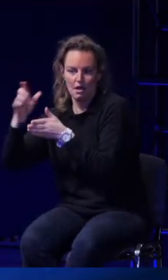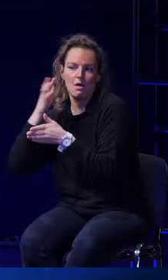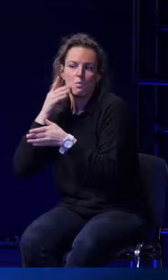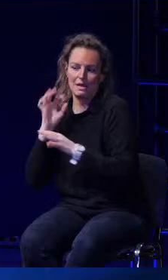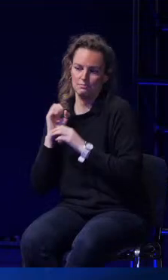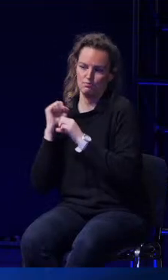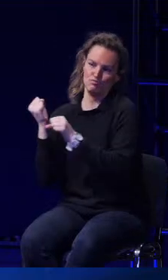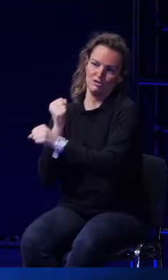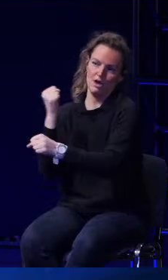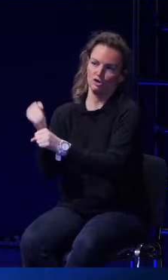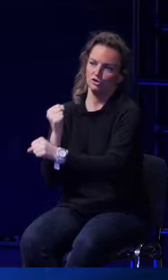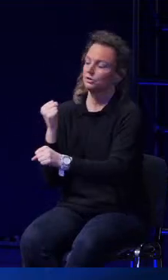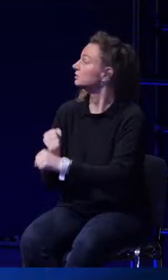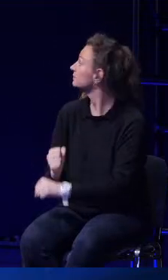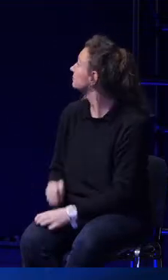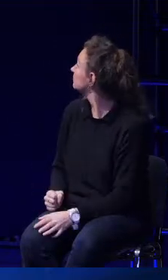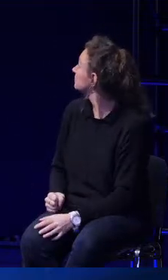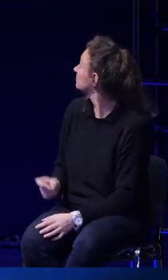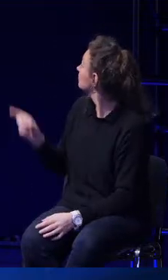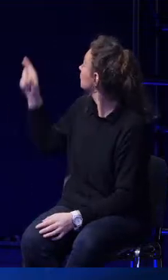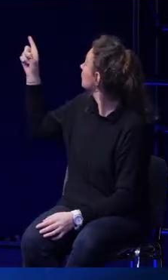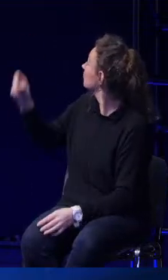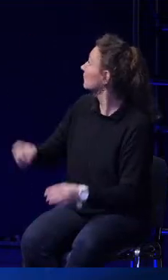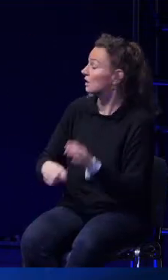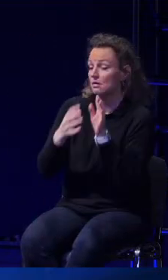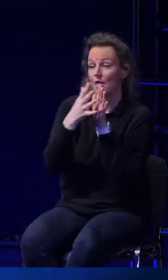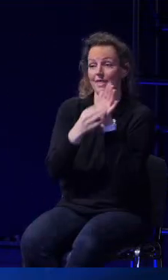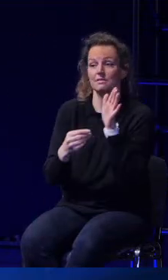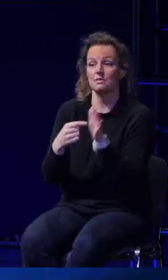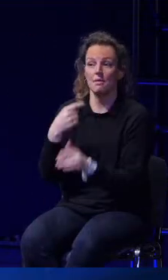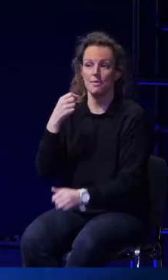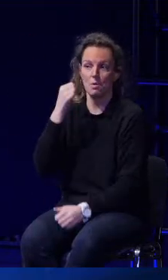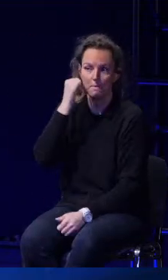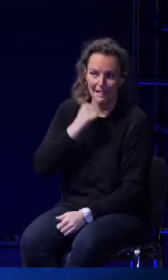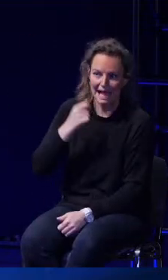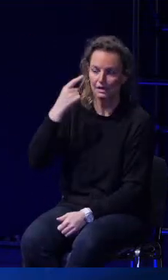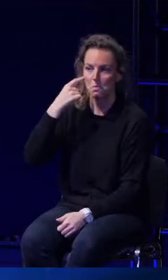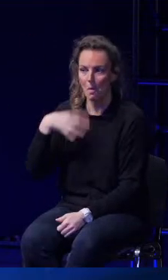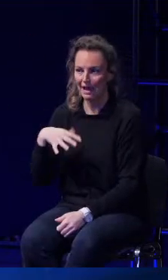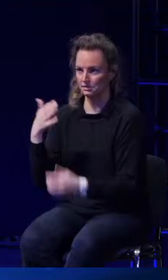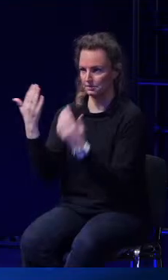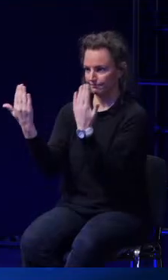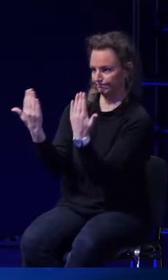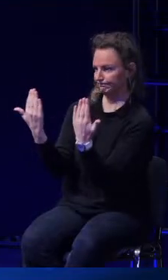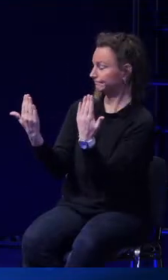is here's you'll see in black and white first. I've matched the